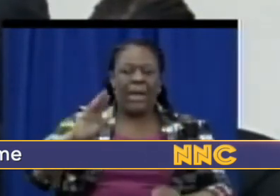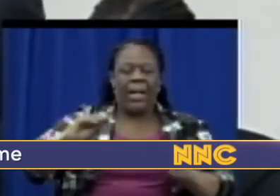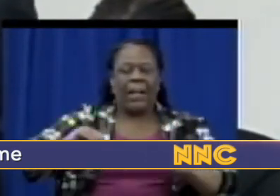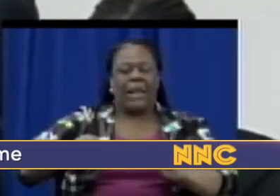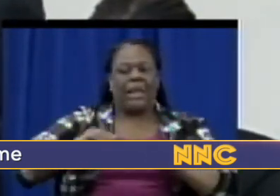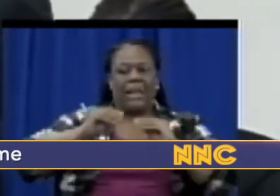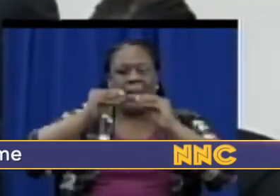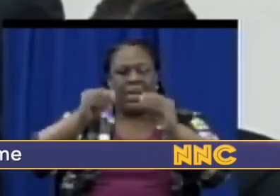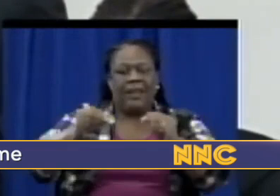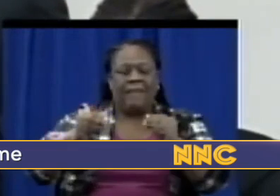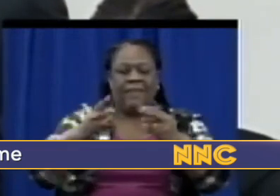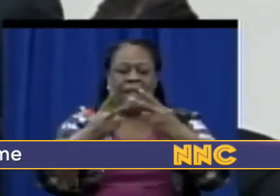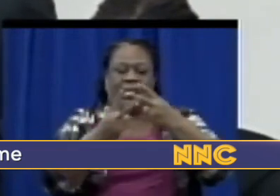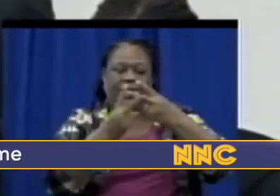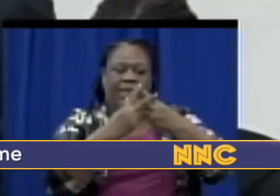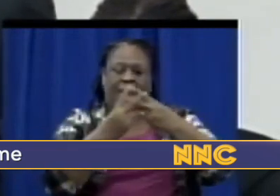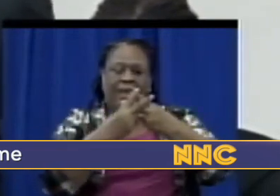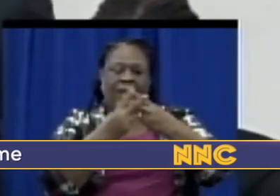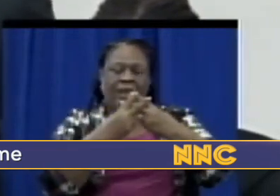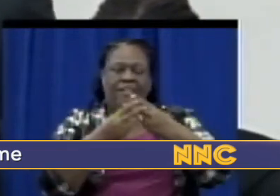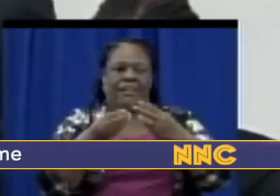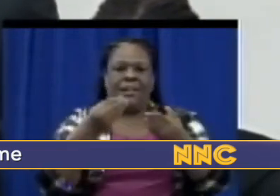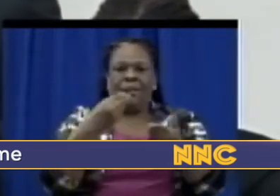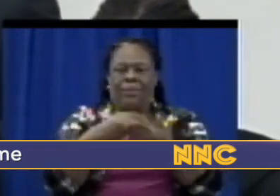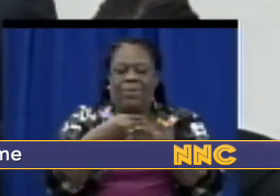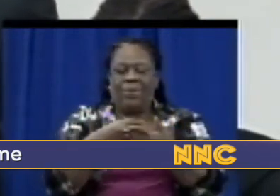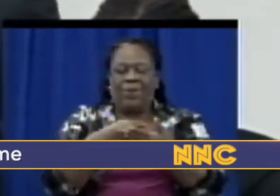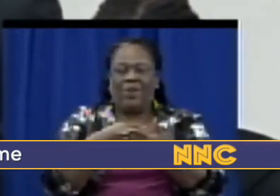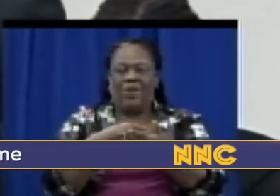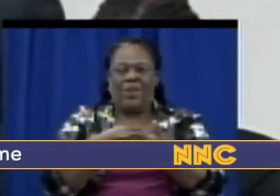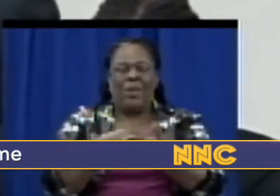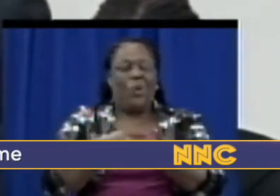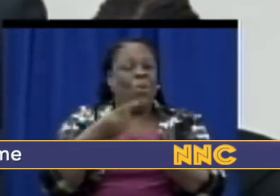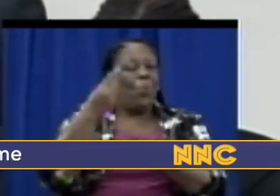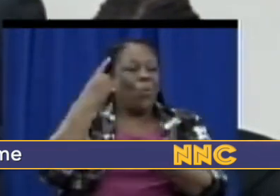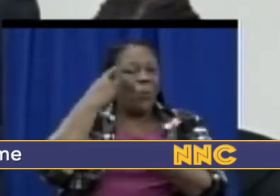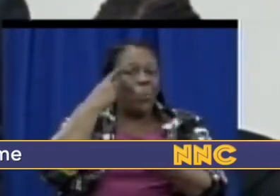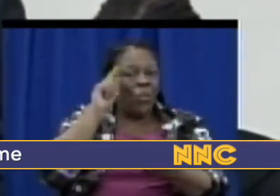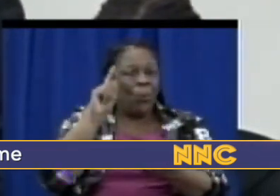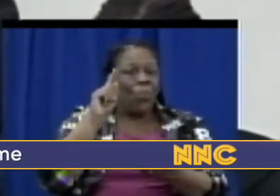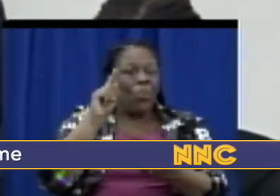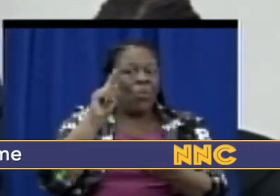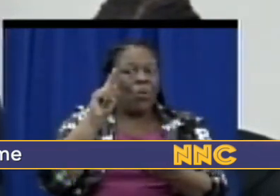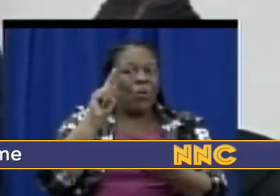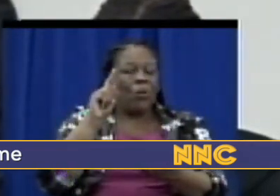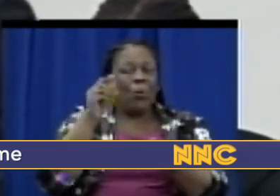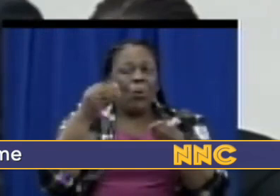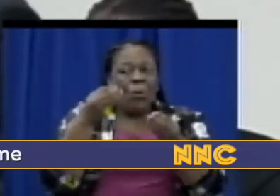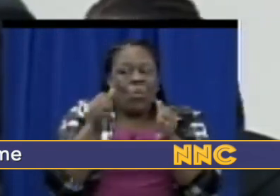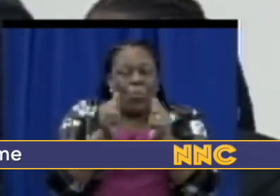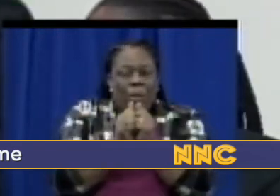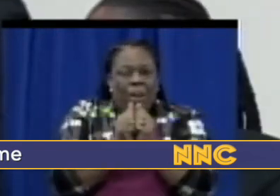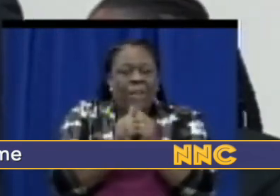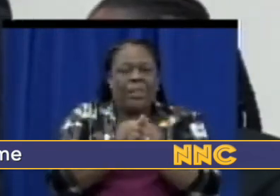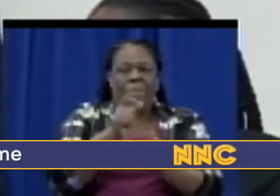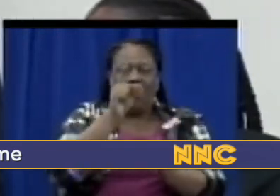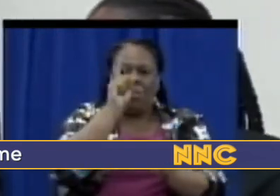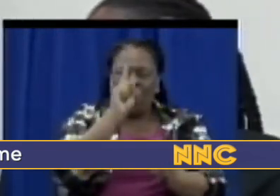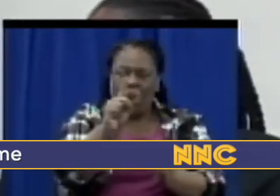savings account initially funded with EC $1,000, Madam Speaker.